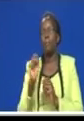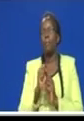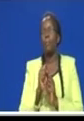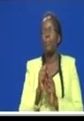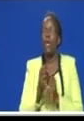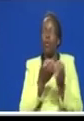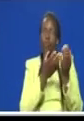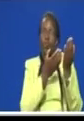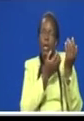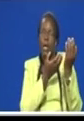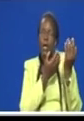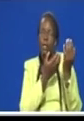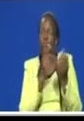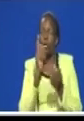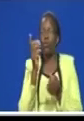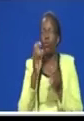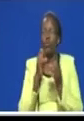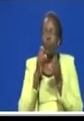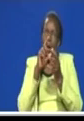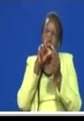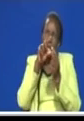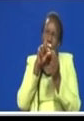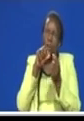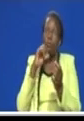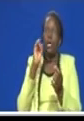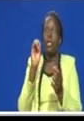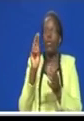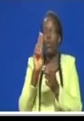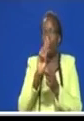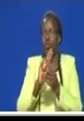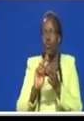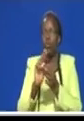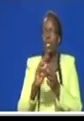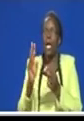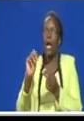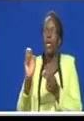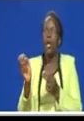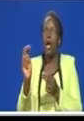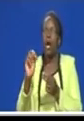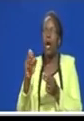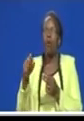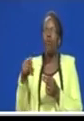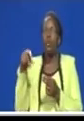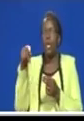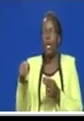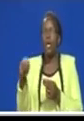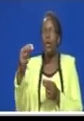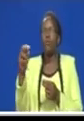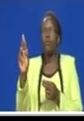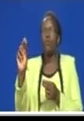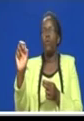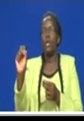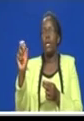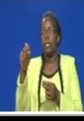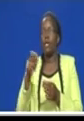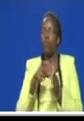we expect you to identify it using a noun phrase. For example, you can talk of corruption